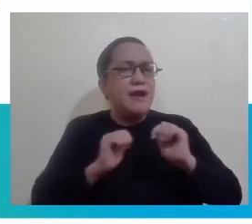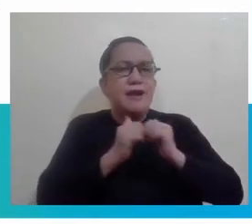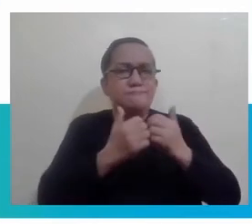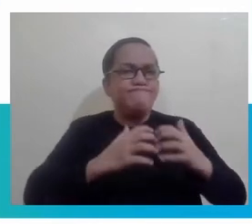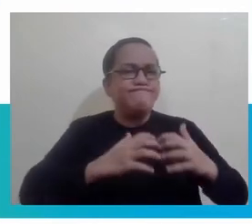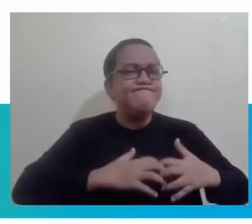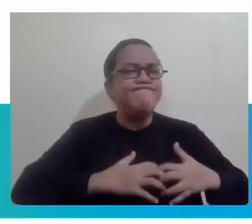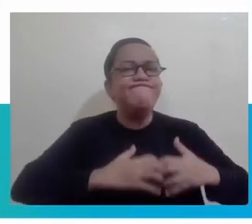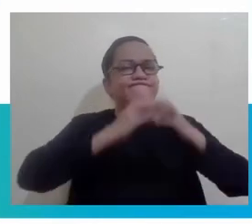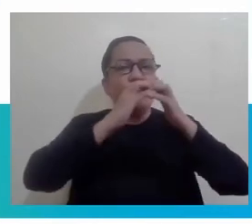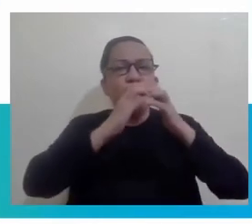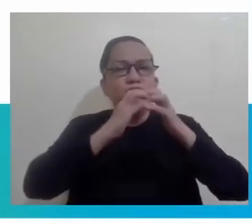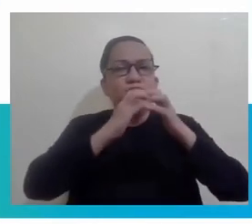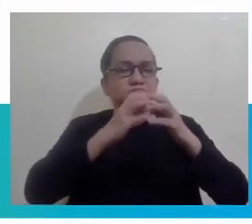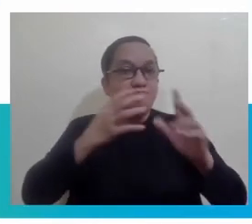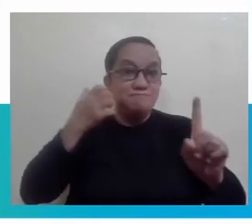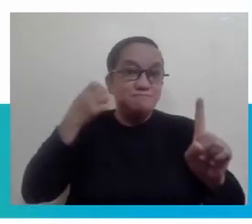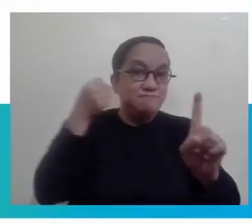Oceans initiative?